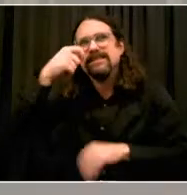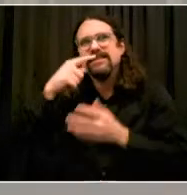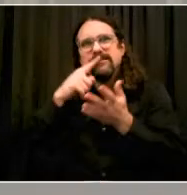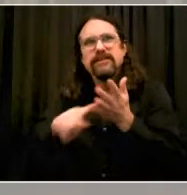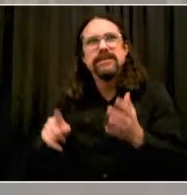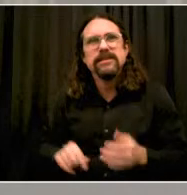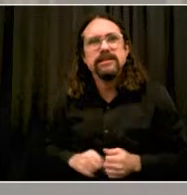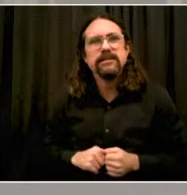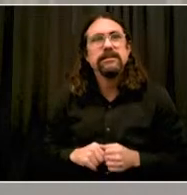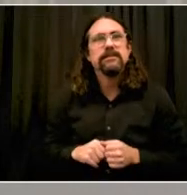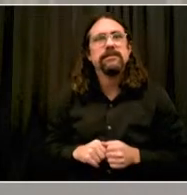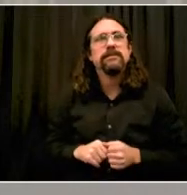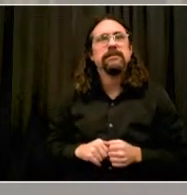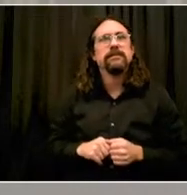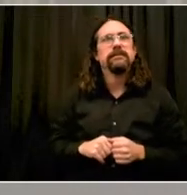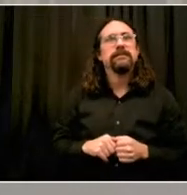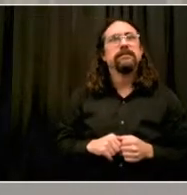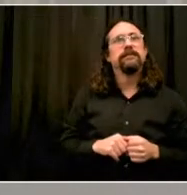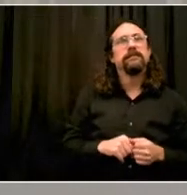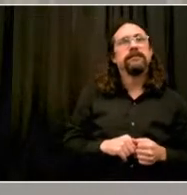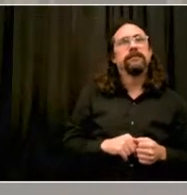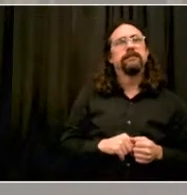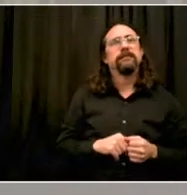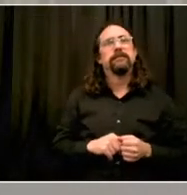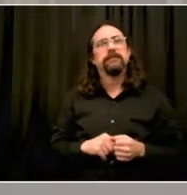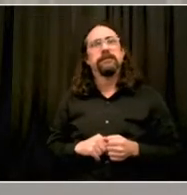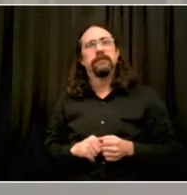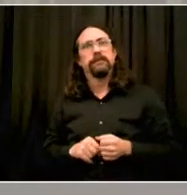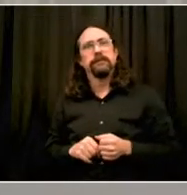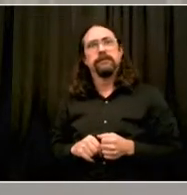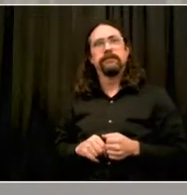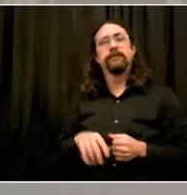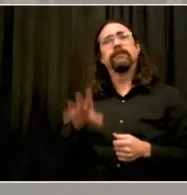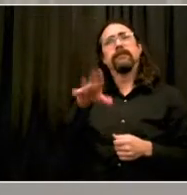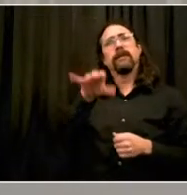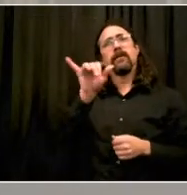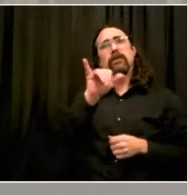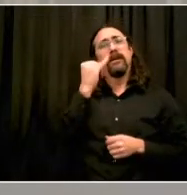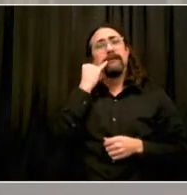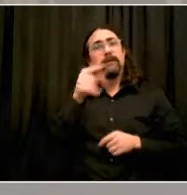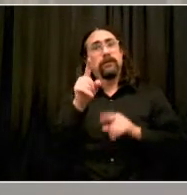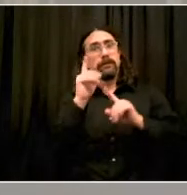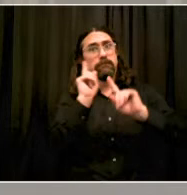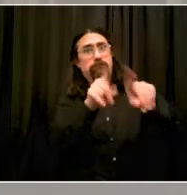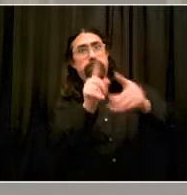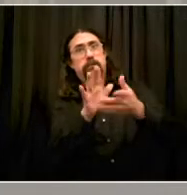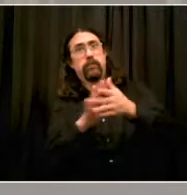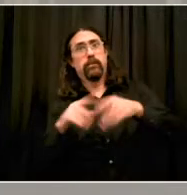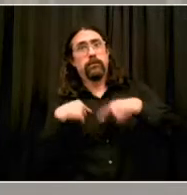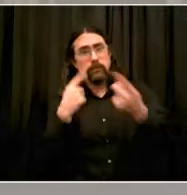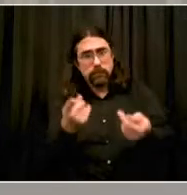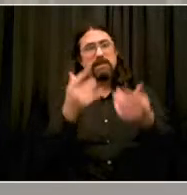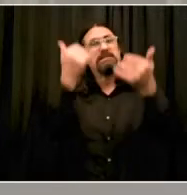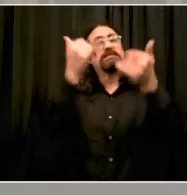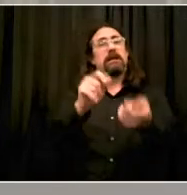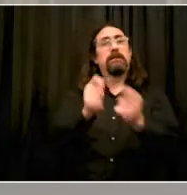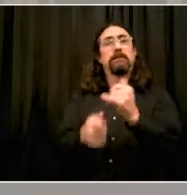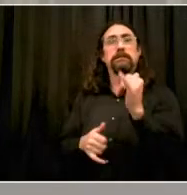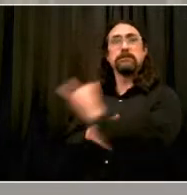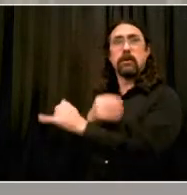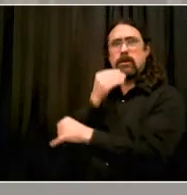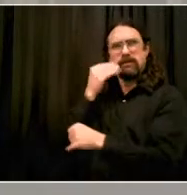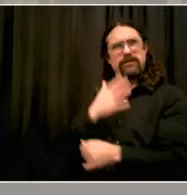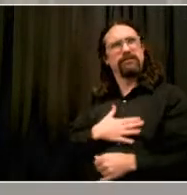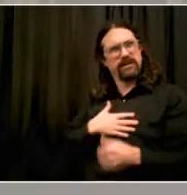remote learning, they should also get tested. And the reason is the one that you mentioned, Narmeen. People are